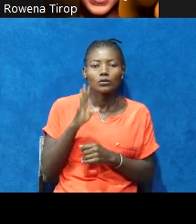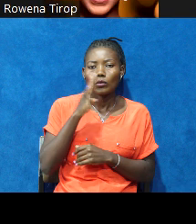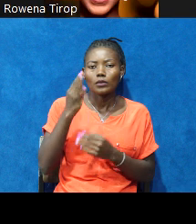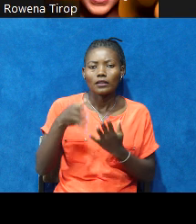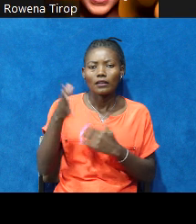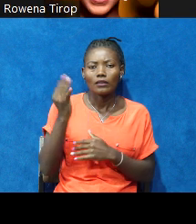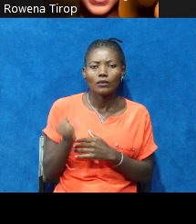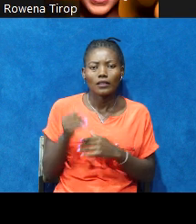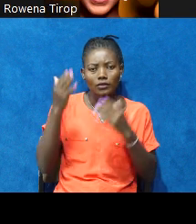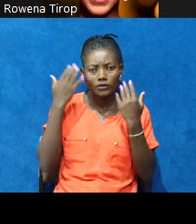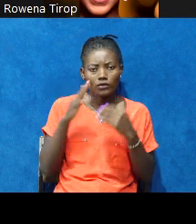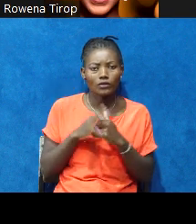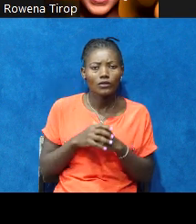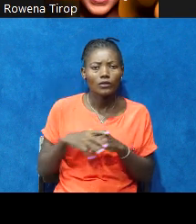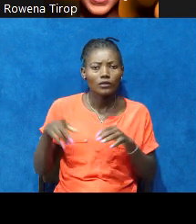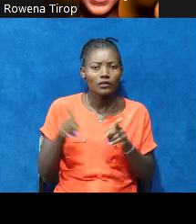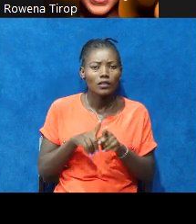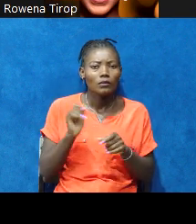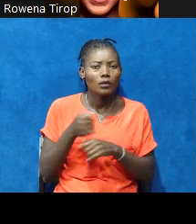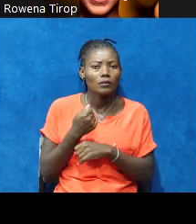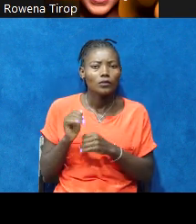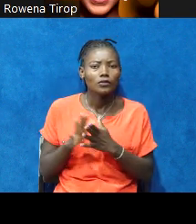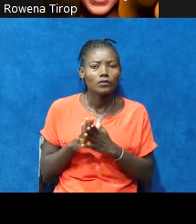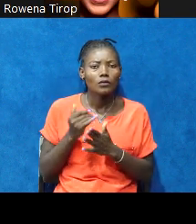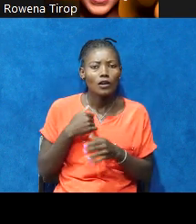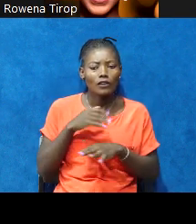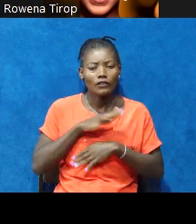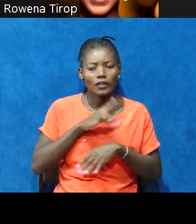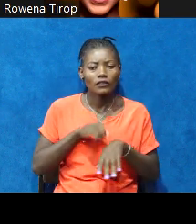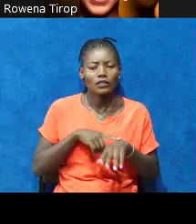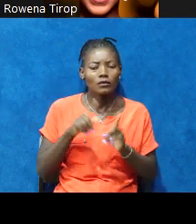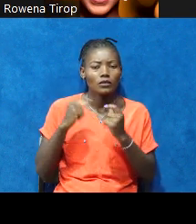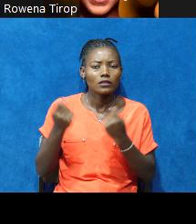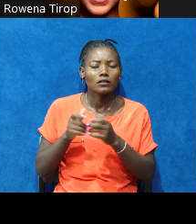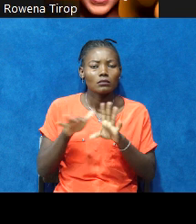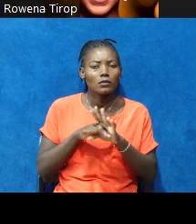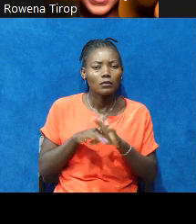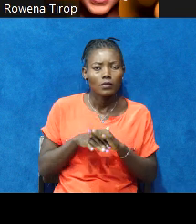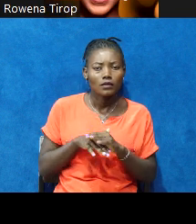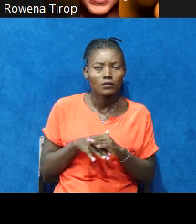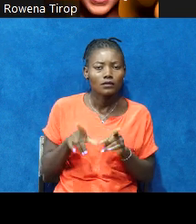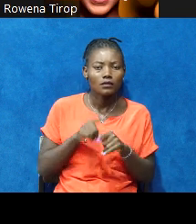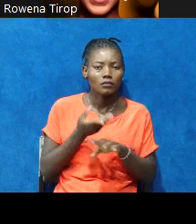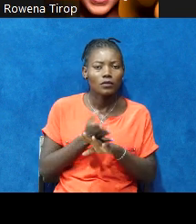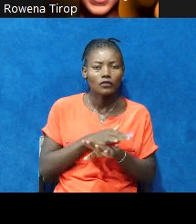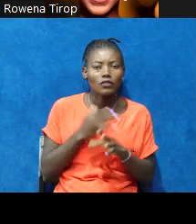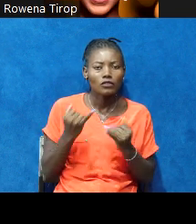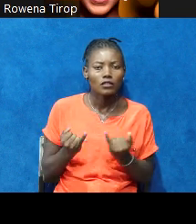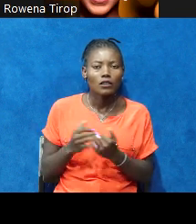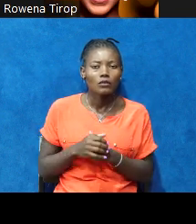because you're not able to spend time with your teammates as you have been spending before. So